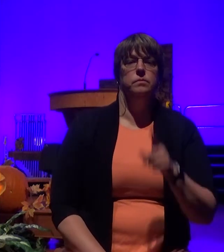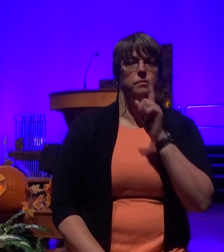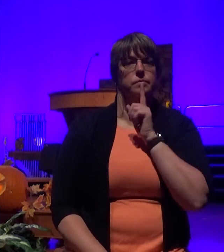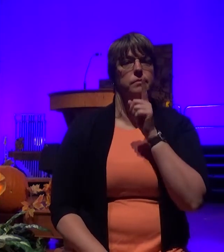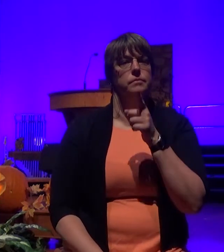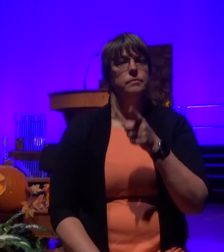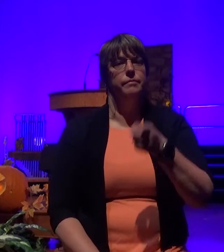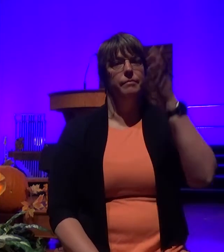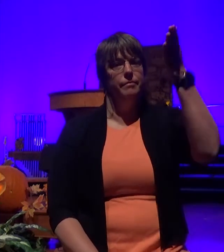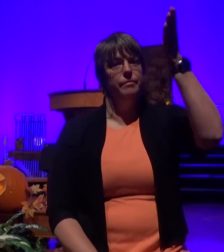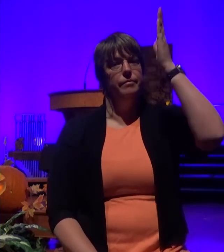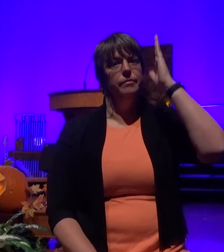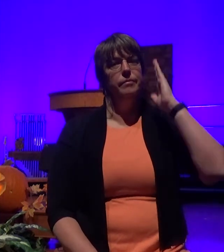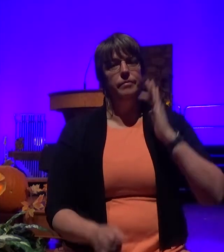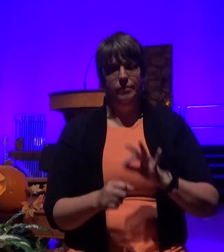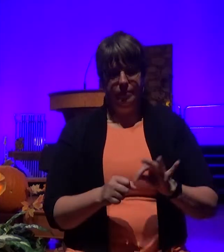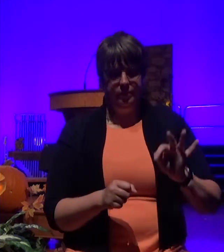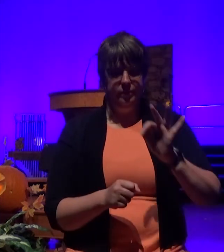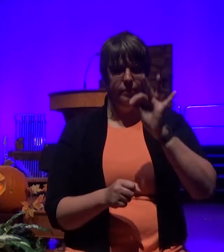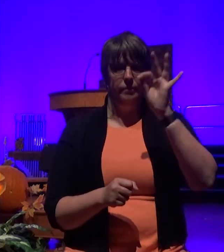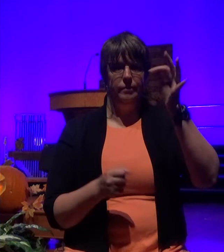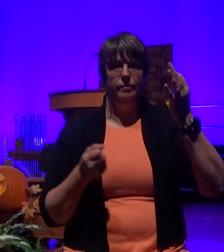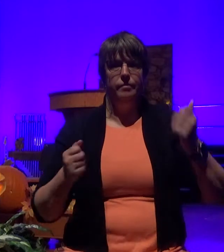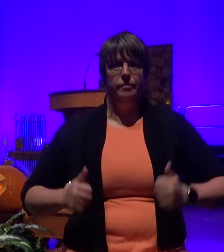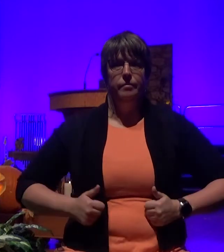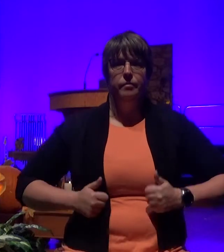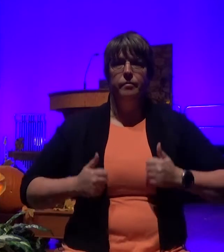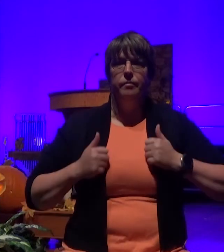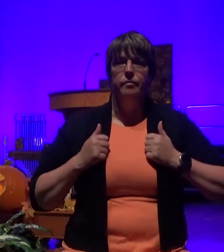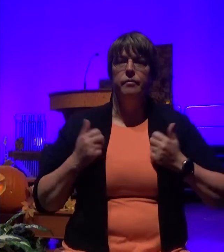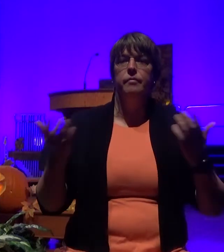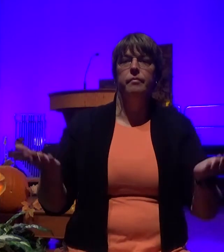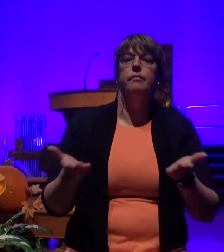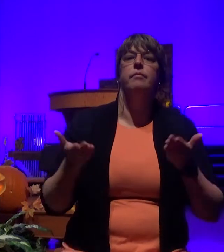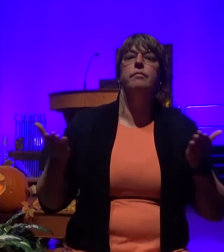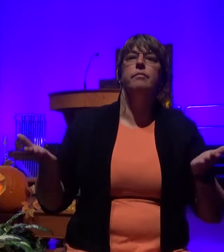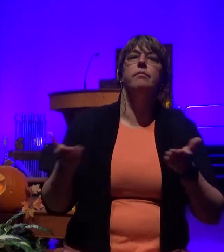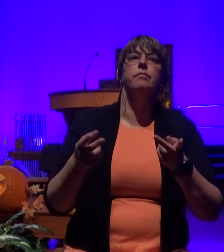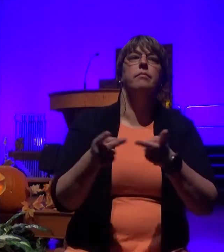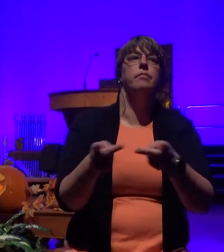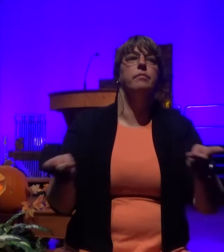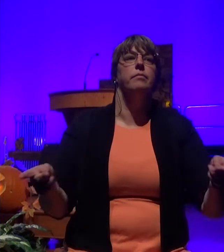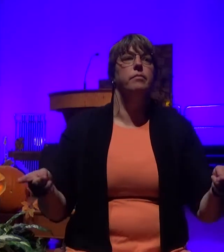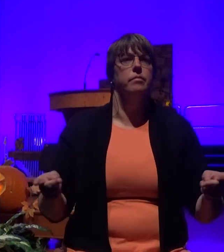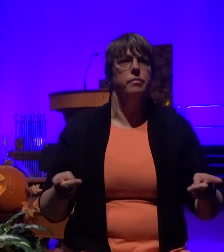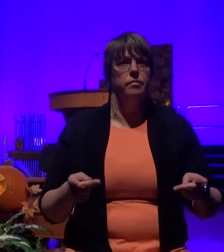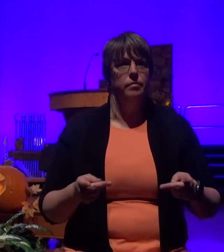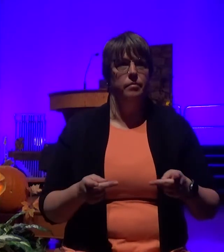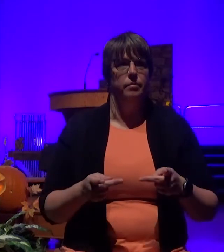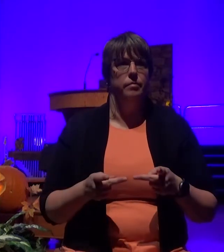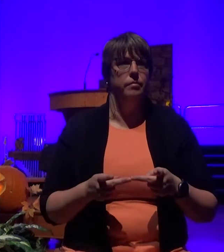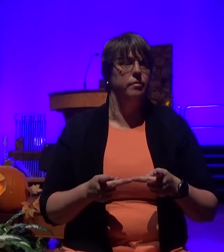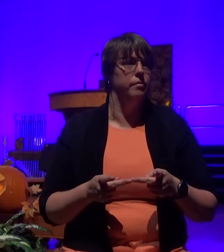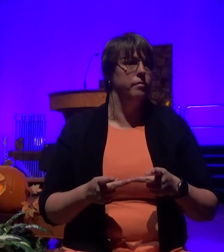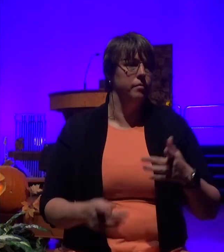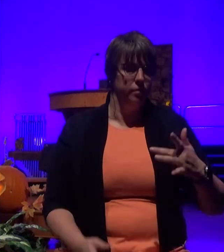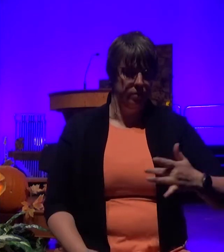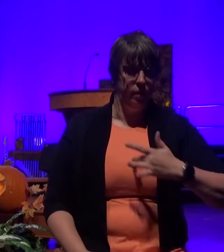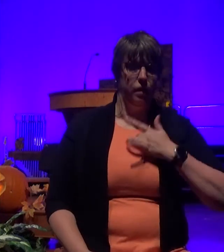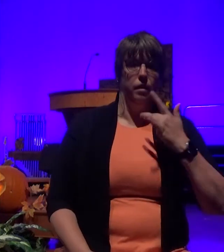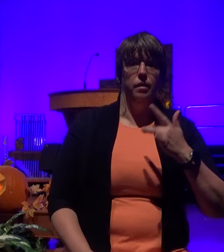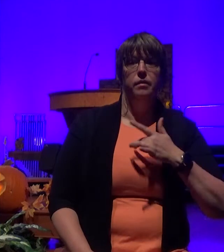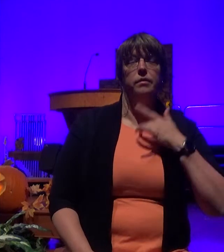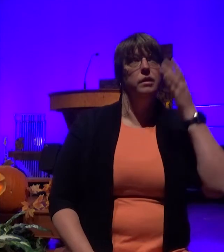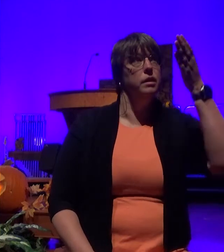Surely the presence of God is in this place. I